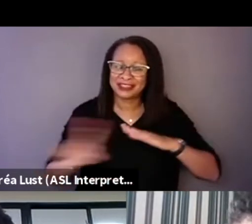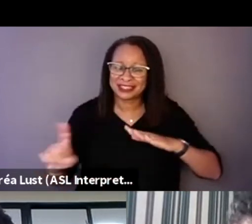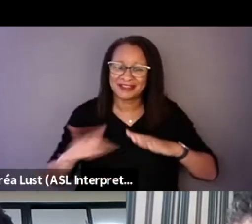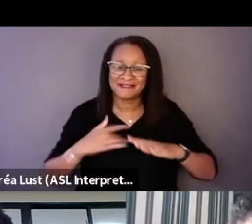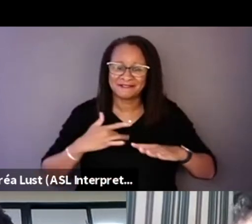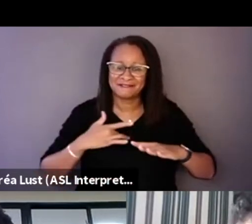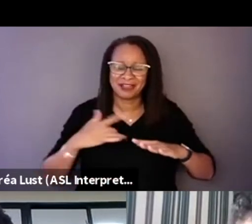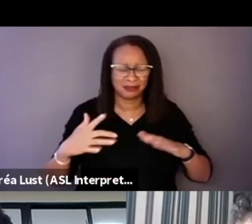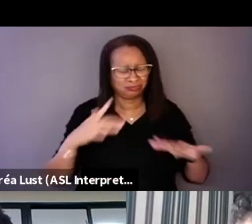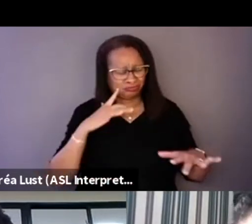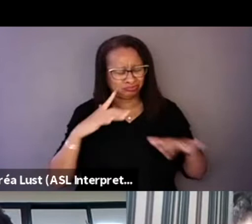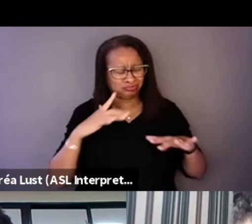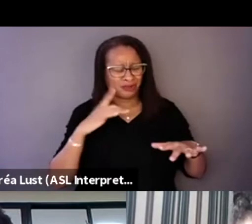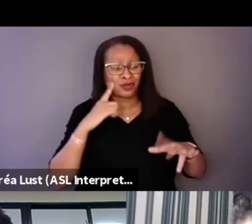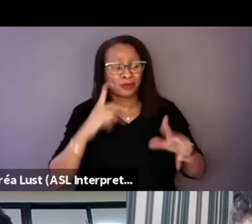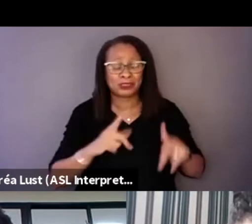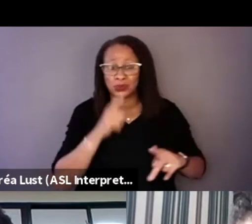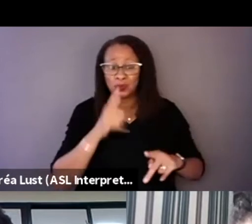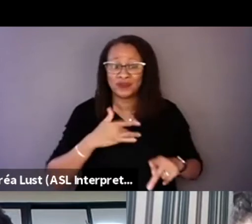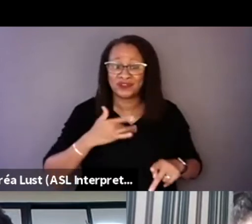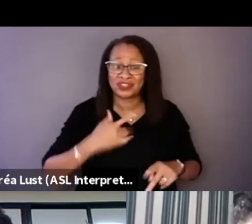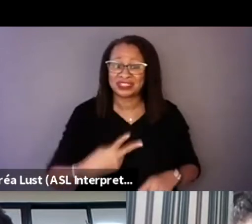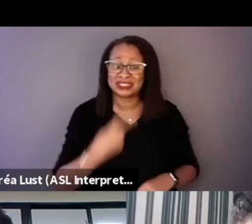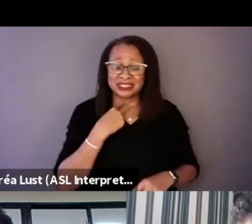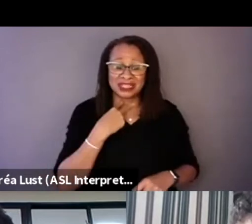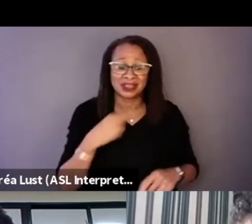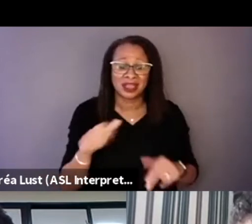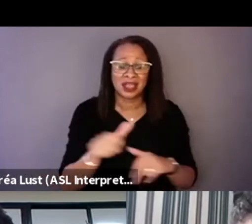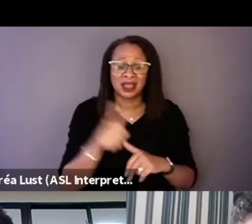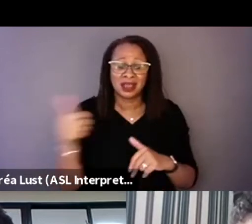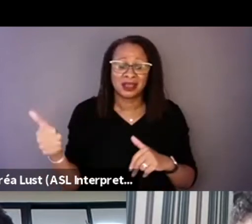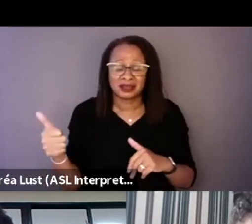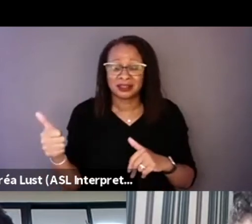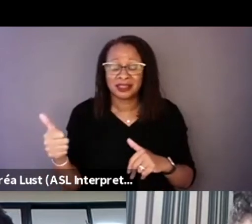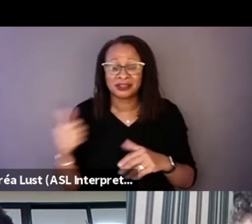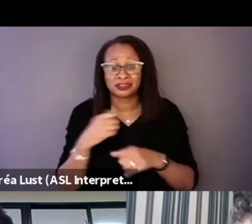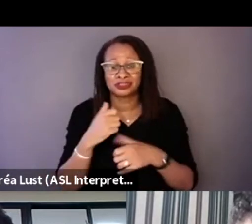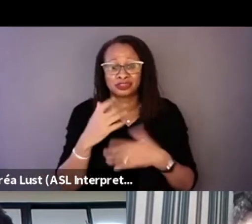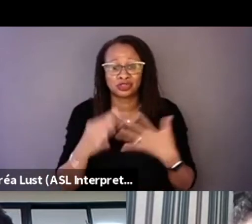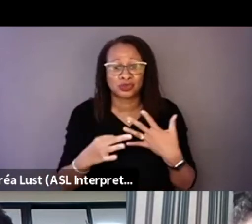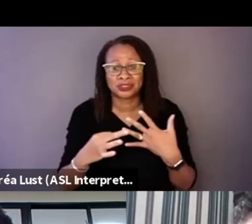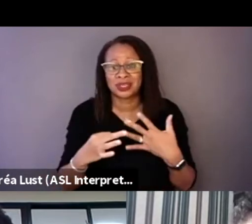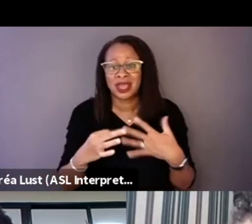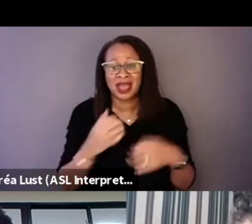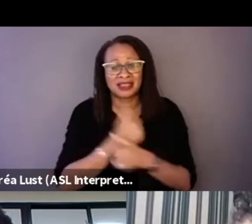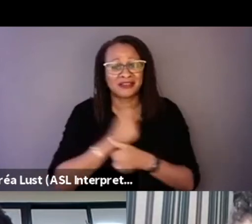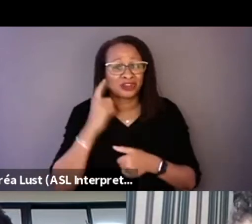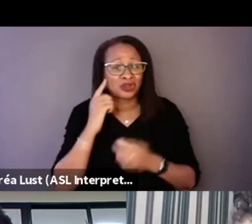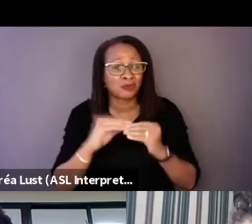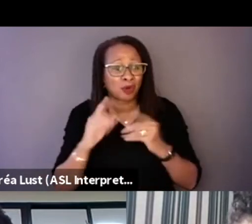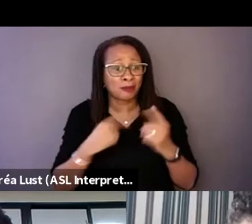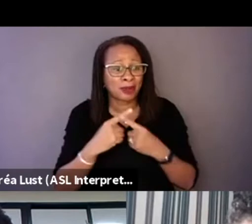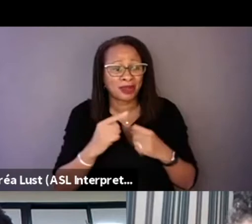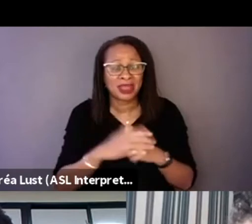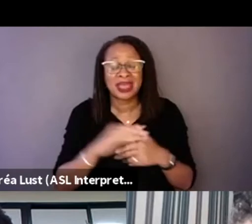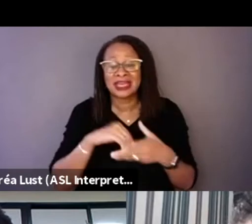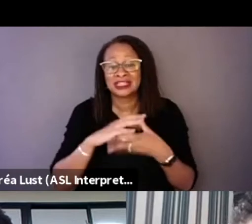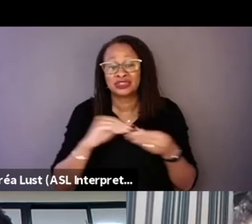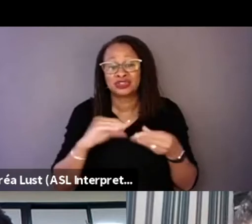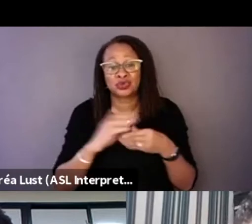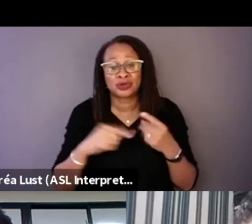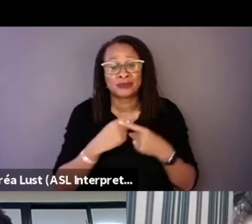person who feels so stuck. And another choice you made, Michèle, that I'd love to hear more about is in this story that's about kind of